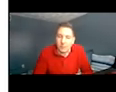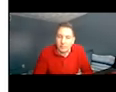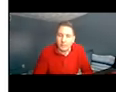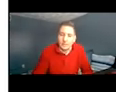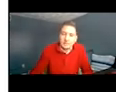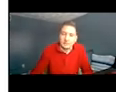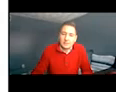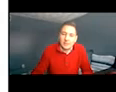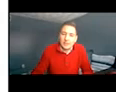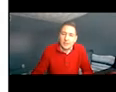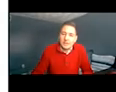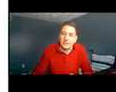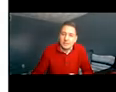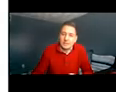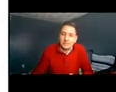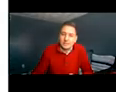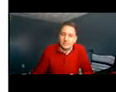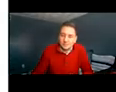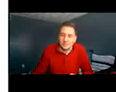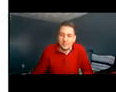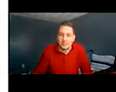while we wait for this. And